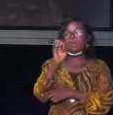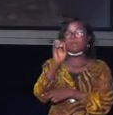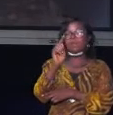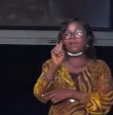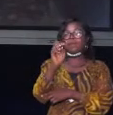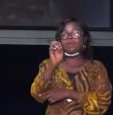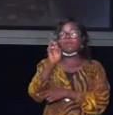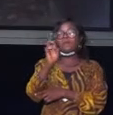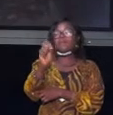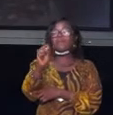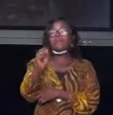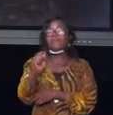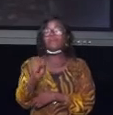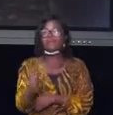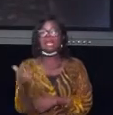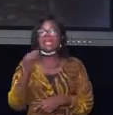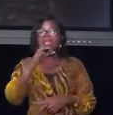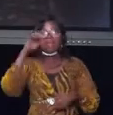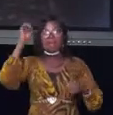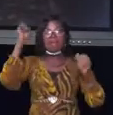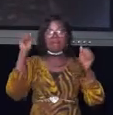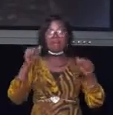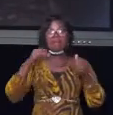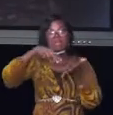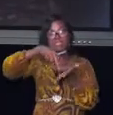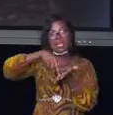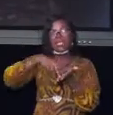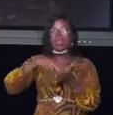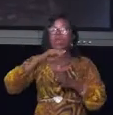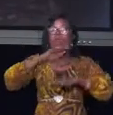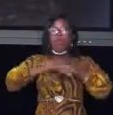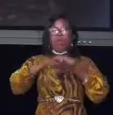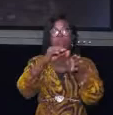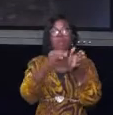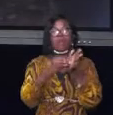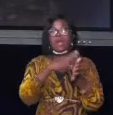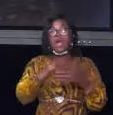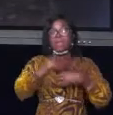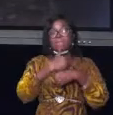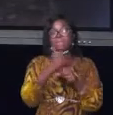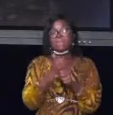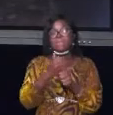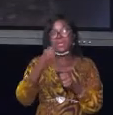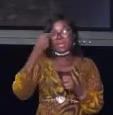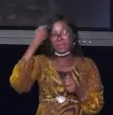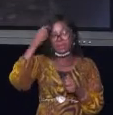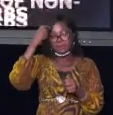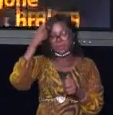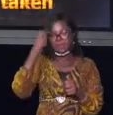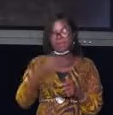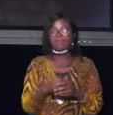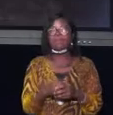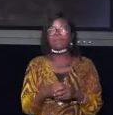are finite. That means they can stand on their own and make sense.